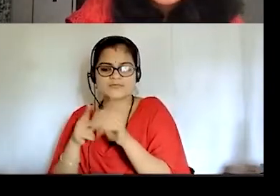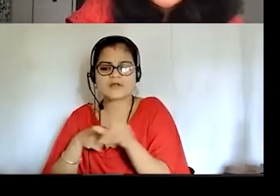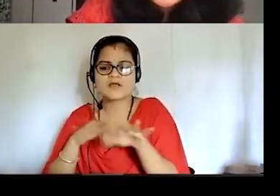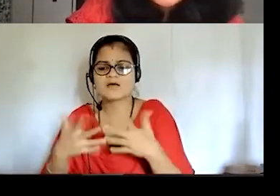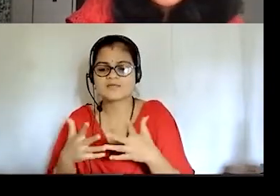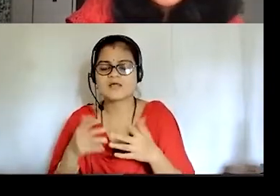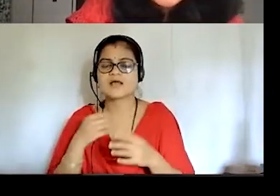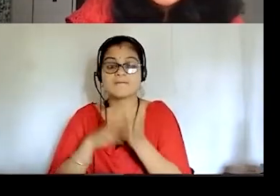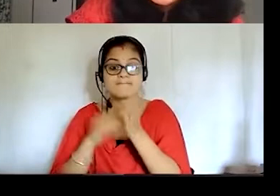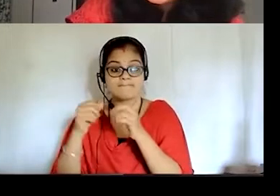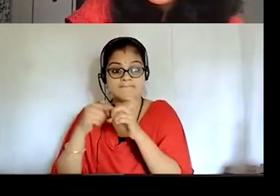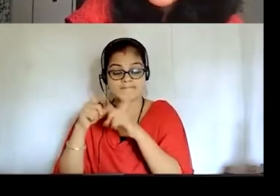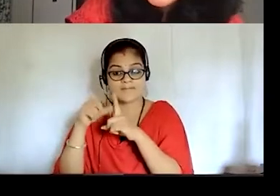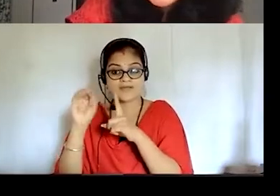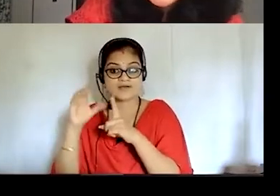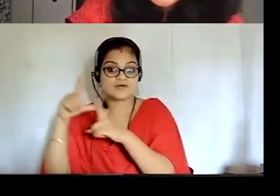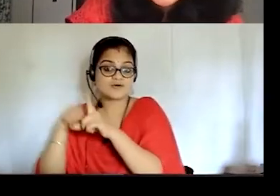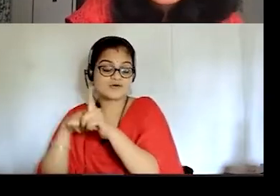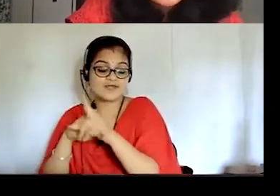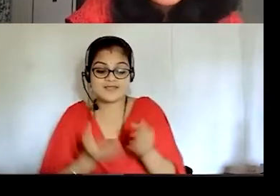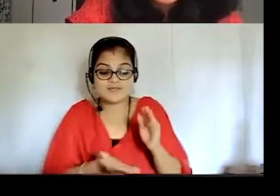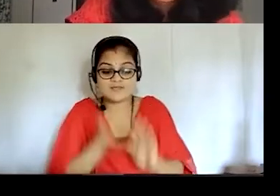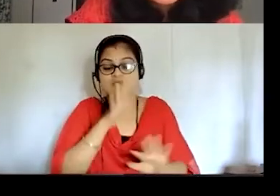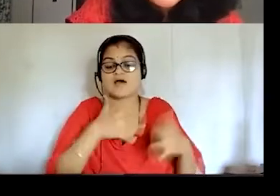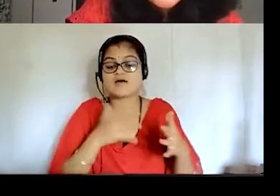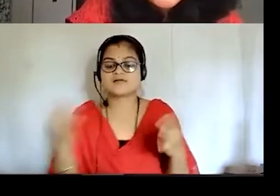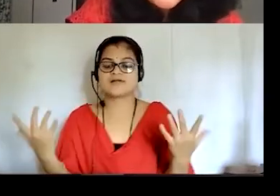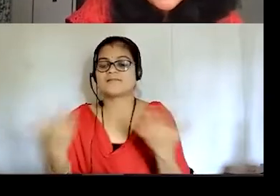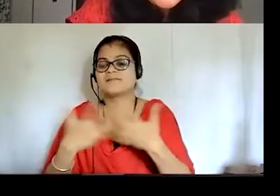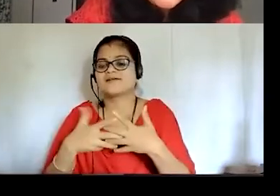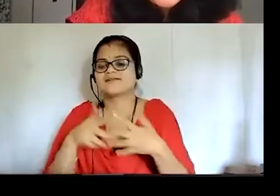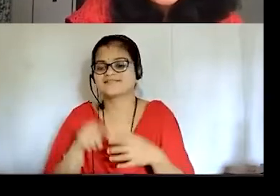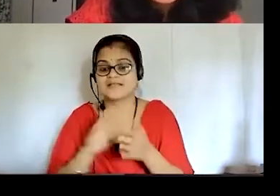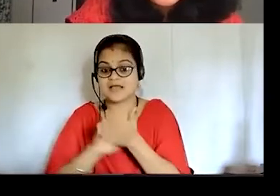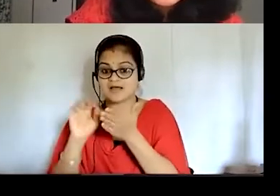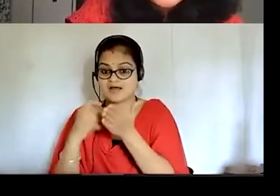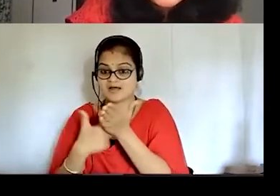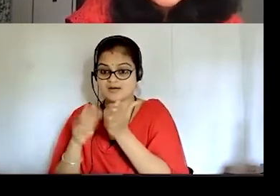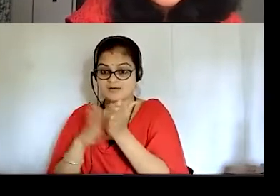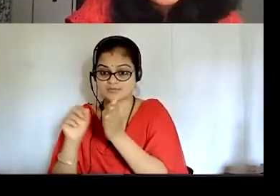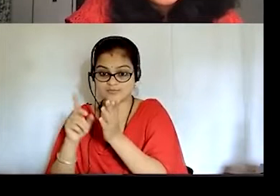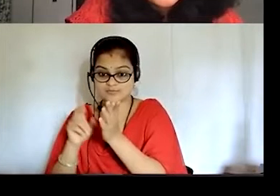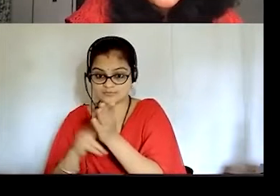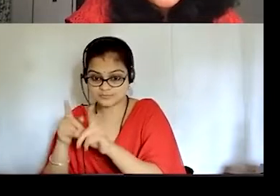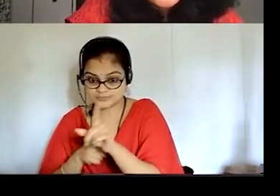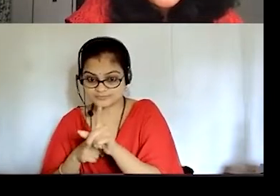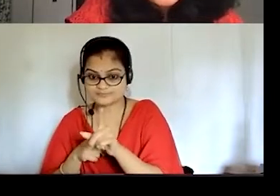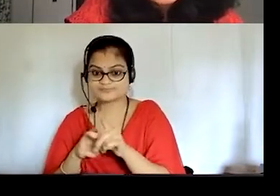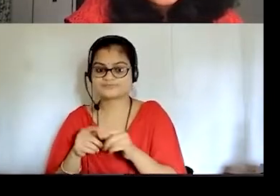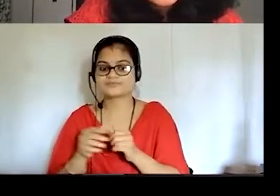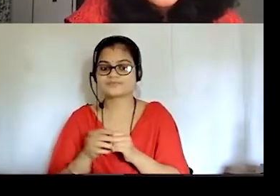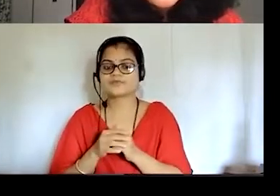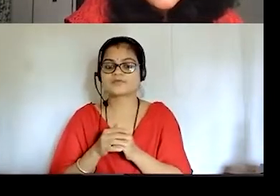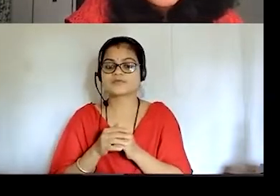the melody. In simplest terms, we may have two main types of harmony, the consonant and the dissonant.